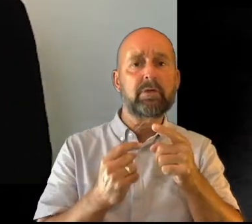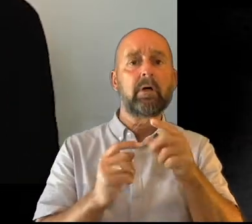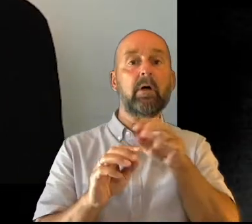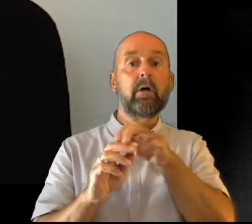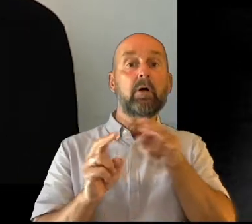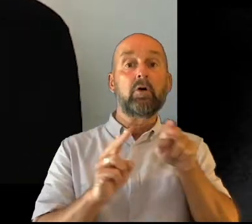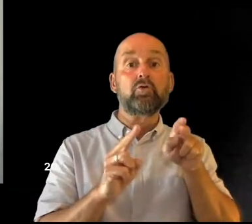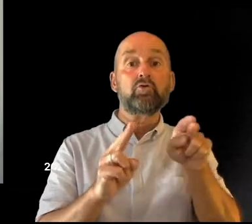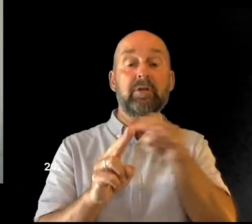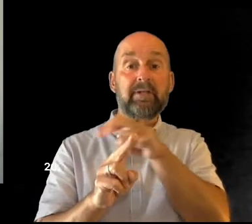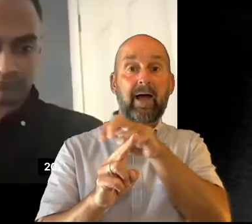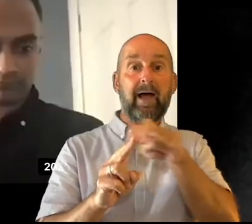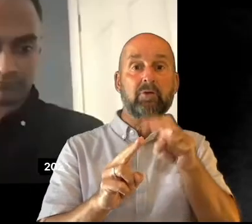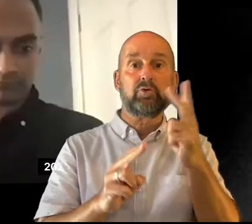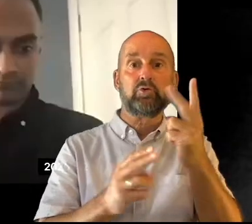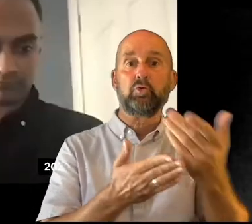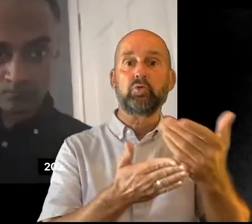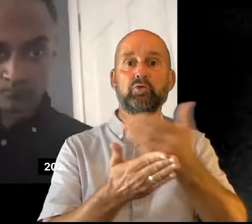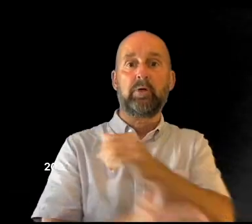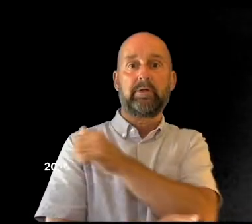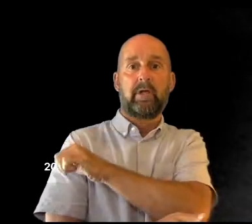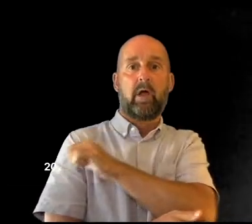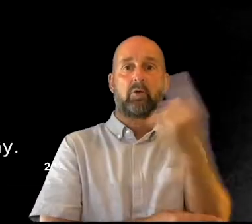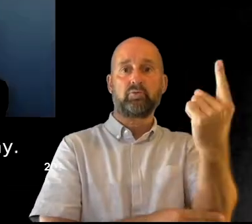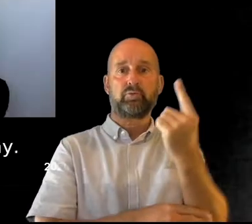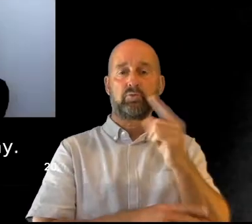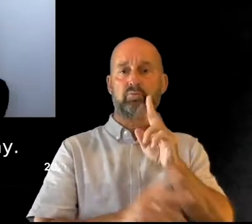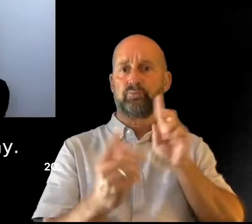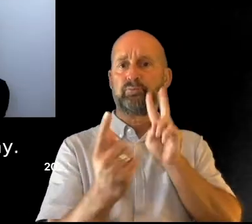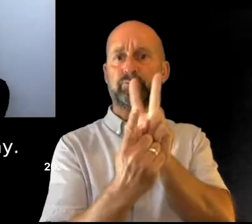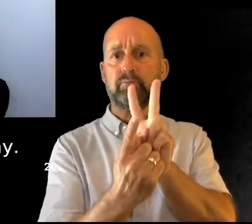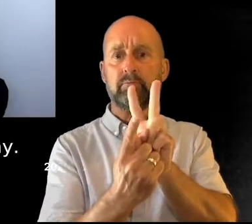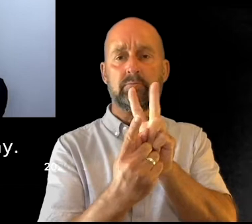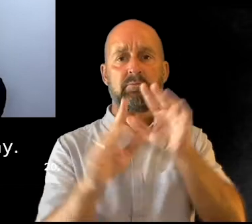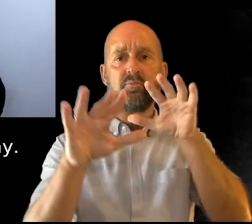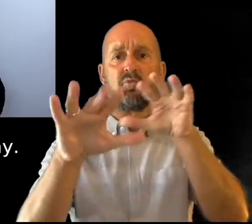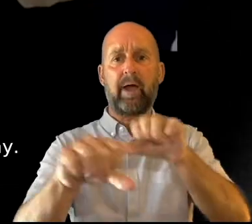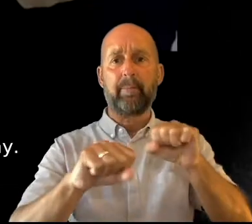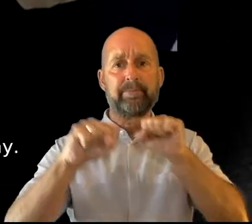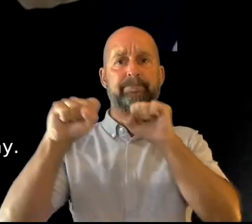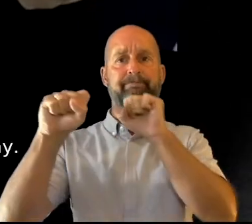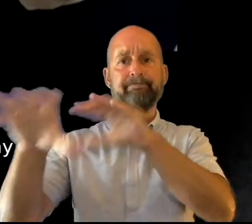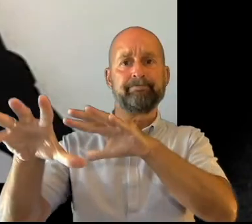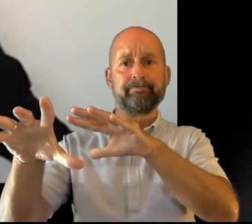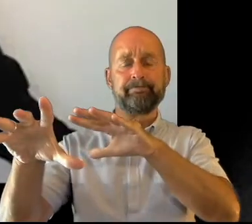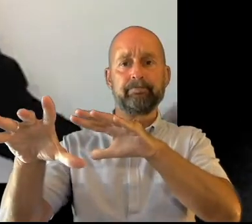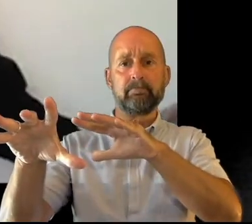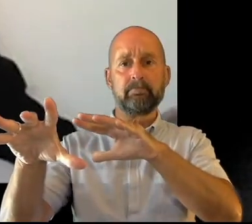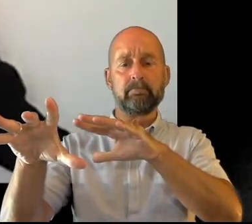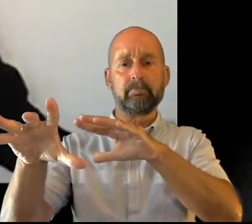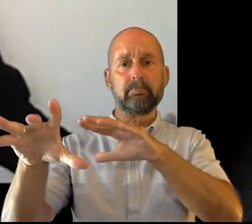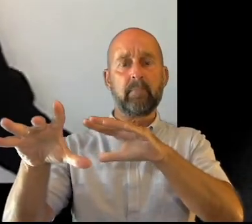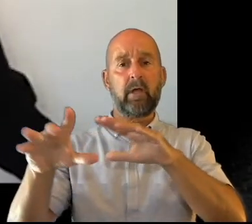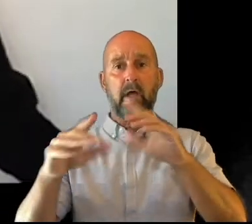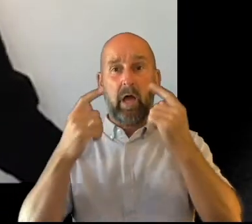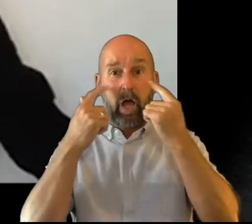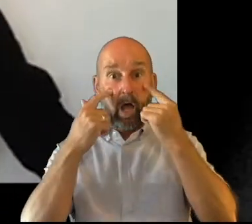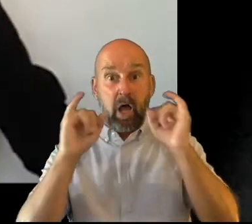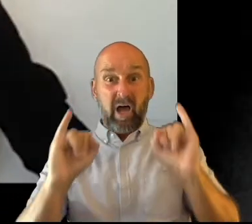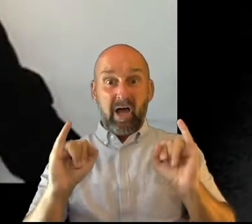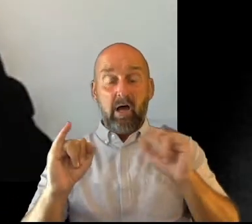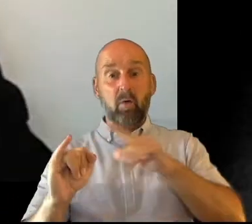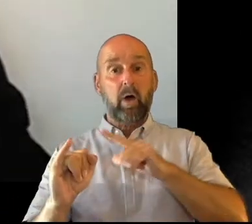out onto the main street, 2 security guards appear in front of her. Instantly, she's grabbed and taken away. There's terror in her eyes